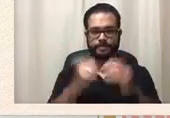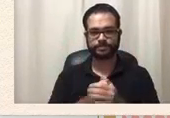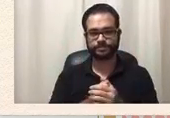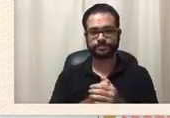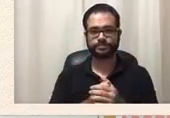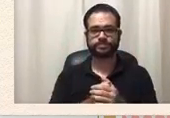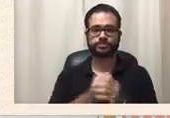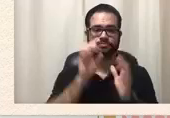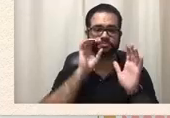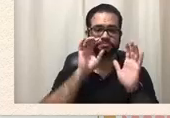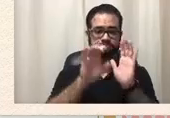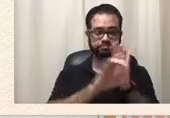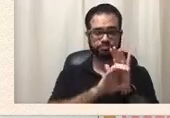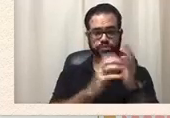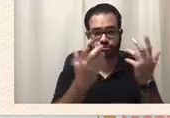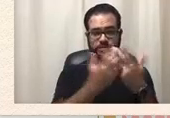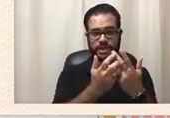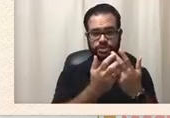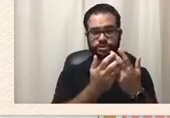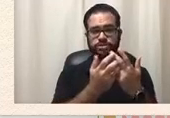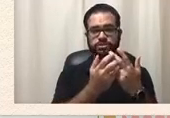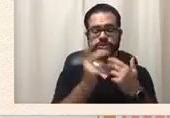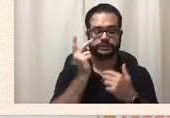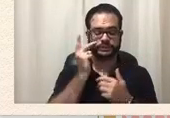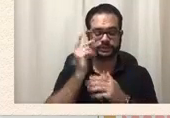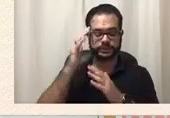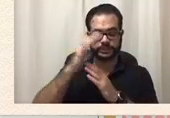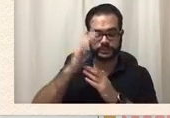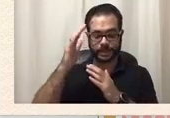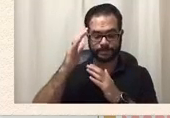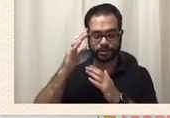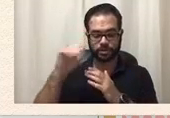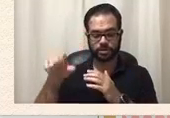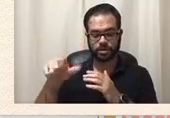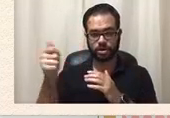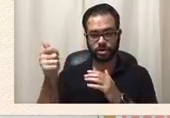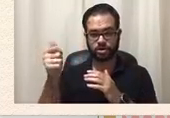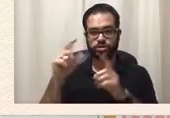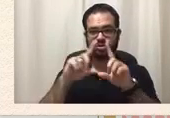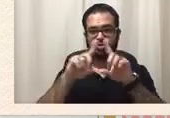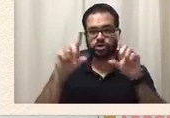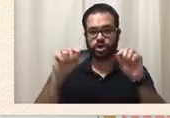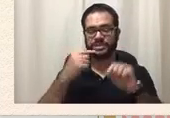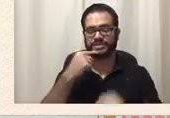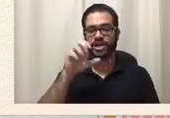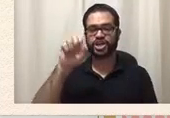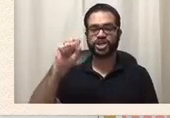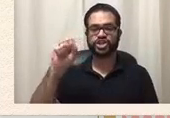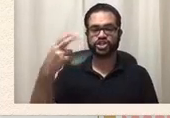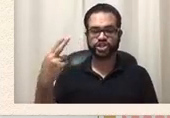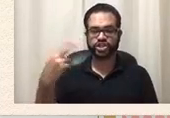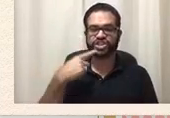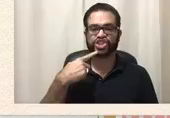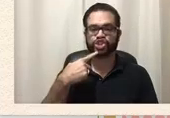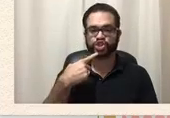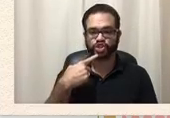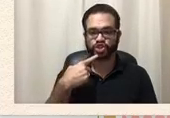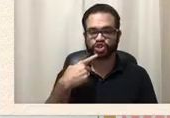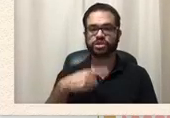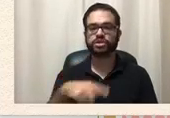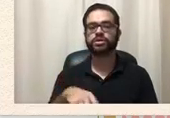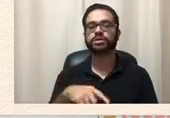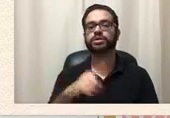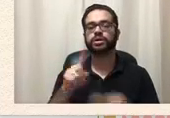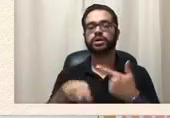sound. As you see in the top of the card, it says shh, which is the SH sound. You will then